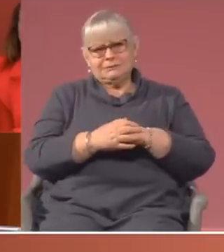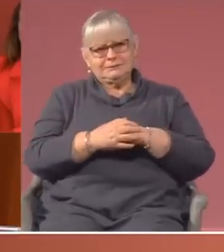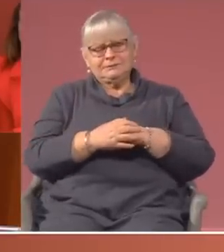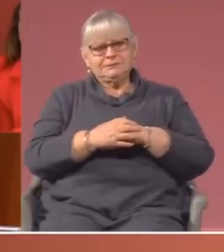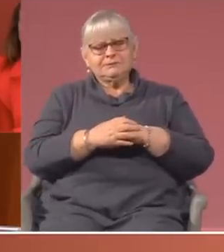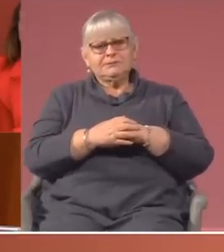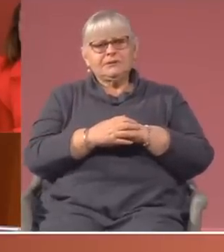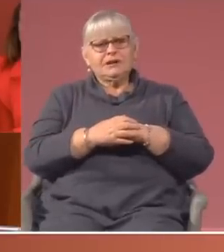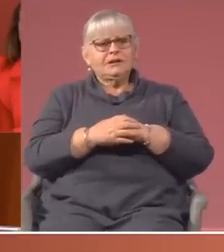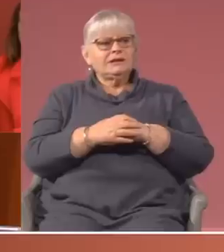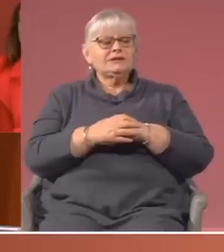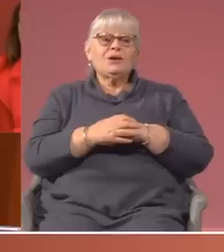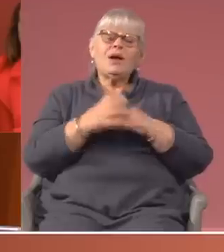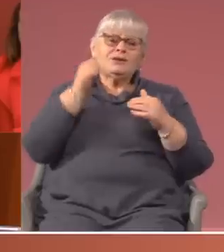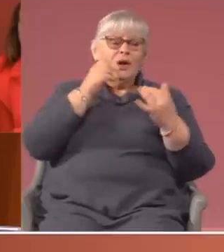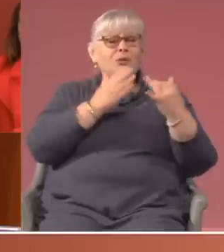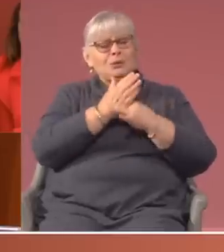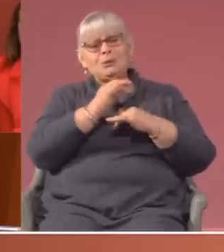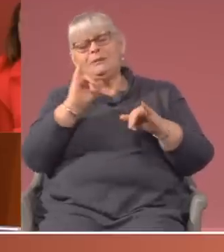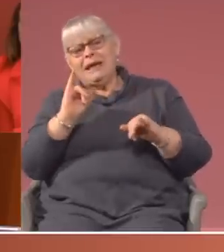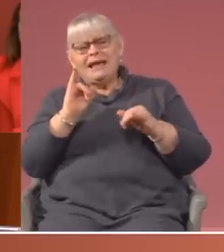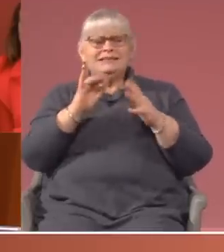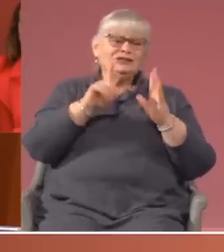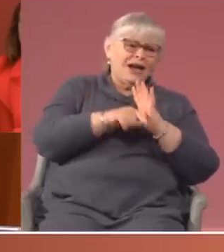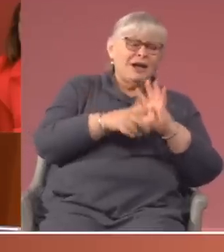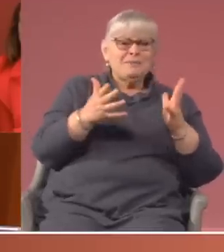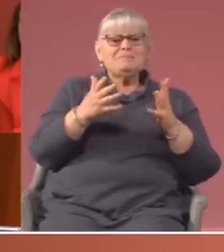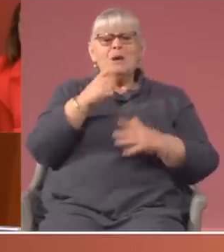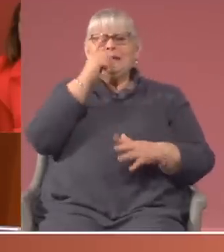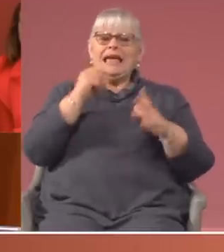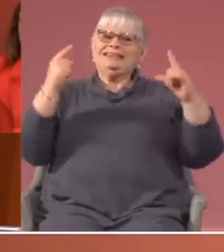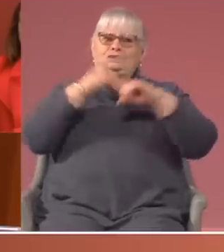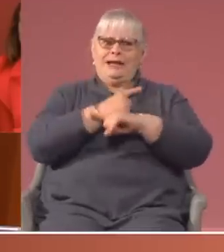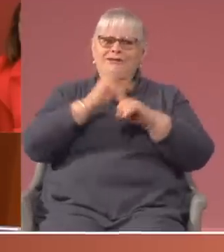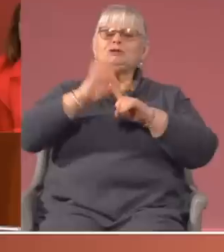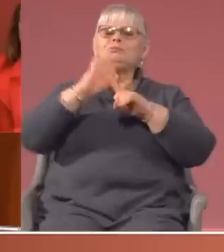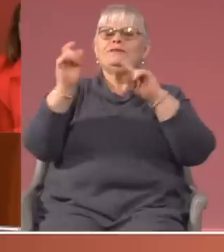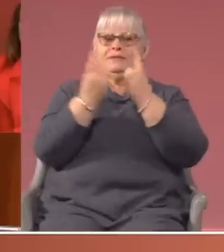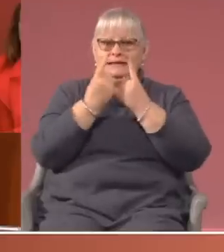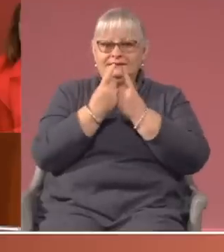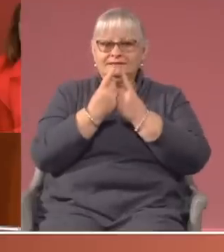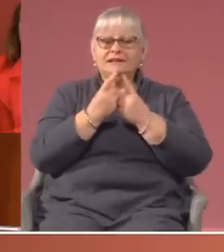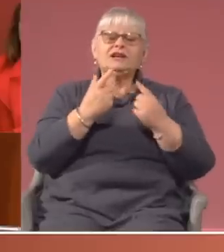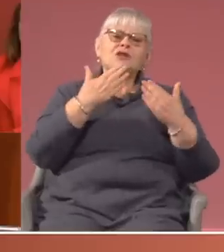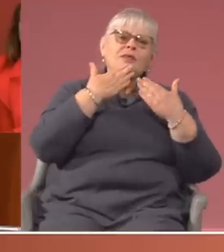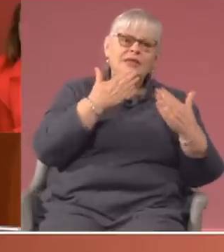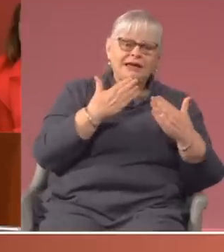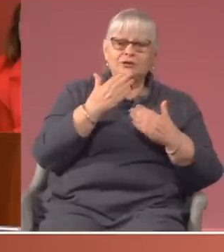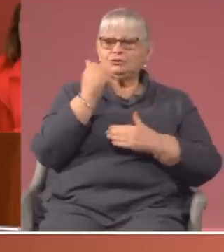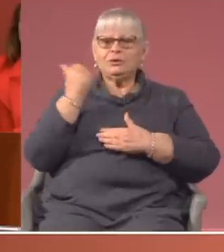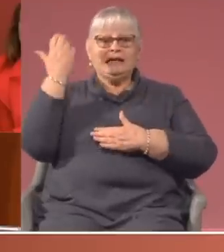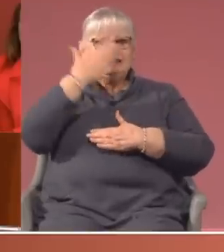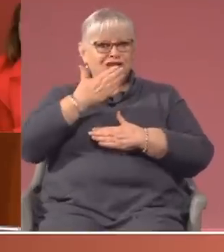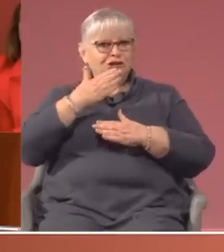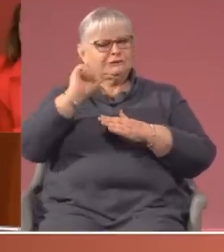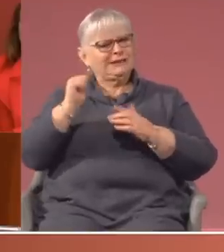In the midst of this doom and gloom is an invitation to begin to turn things around. Thanks to ancient Indigenous wisdom